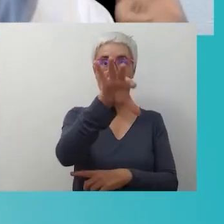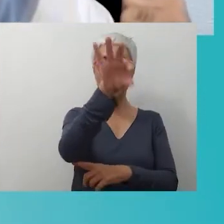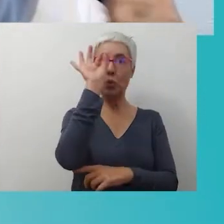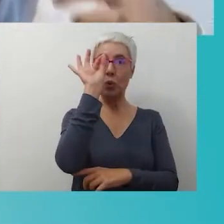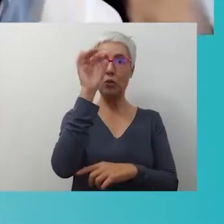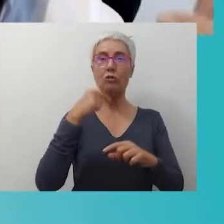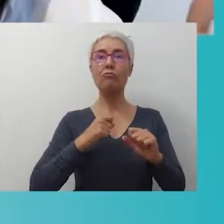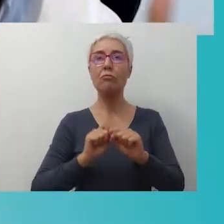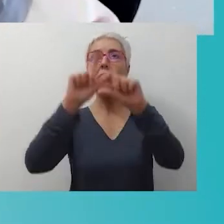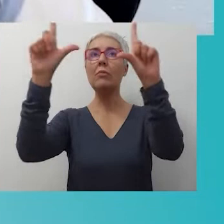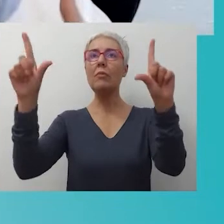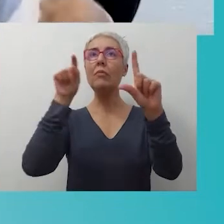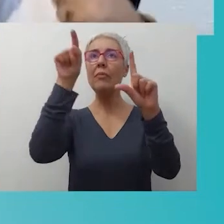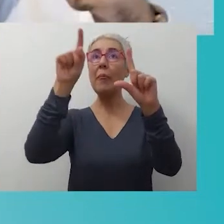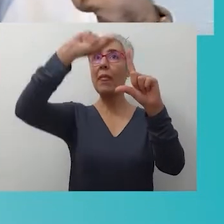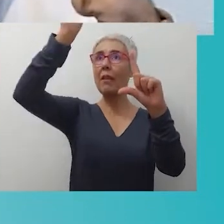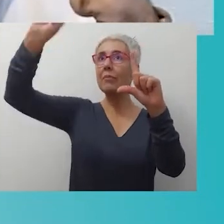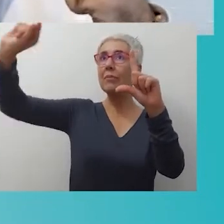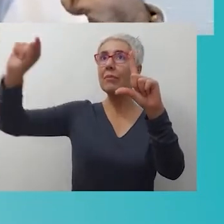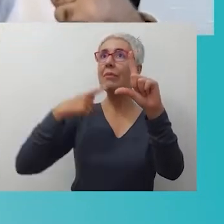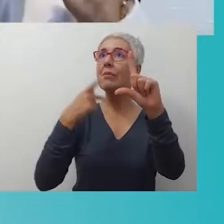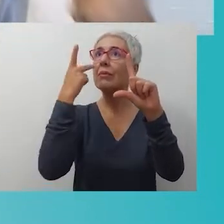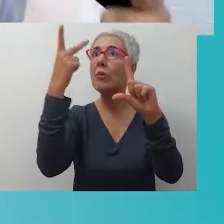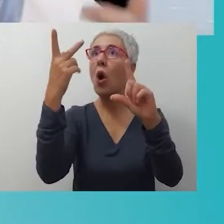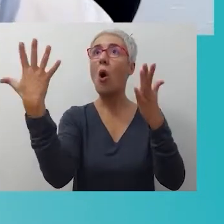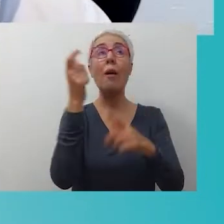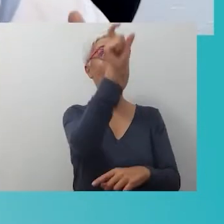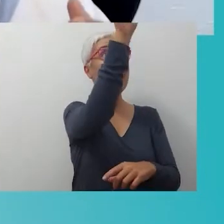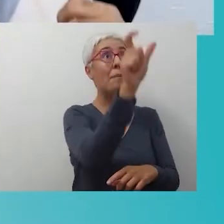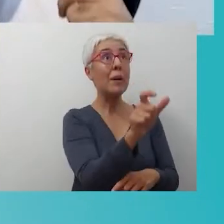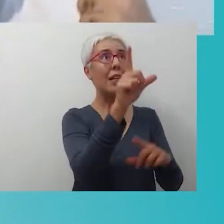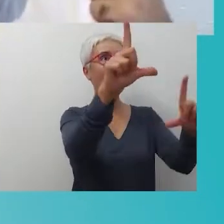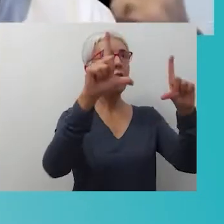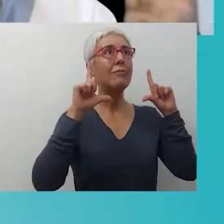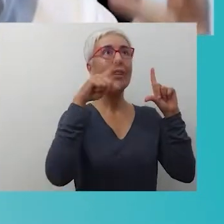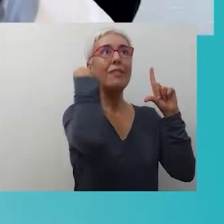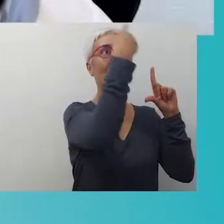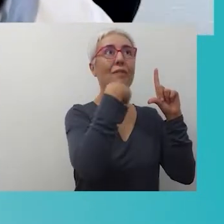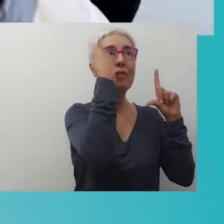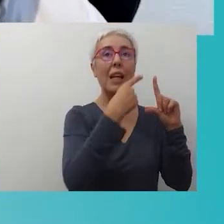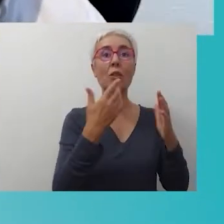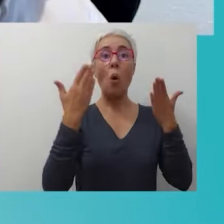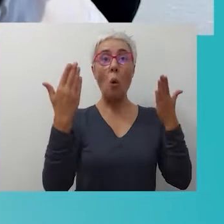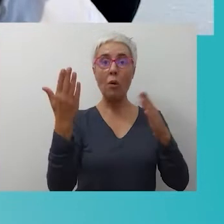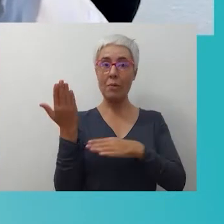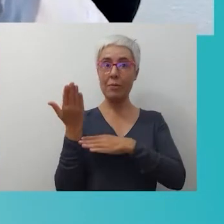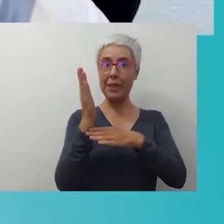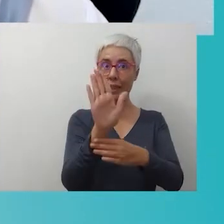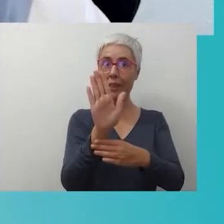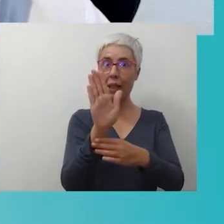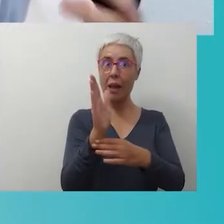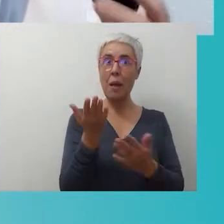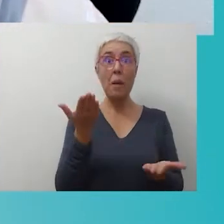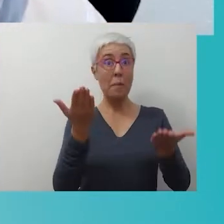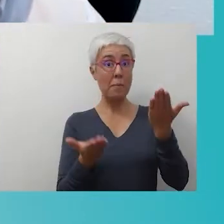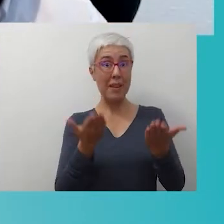want to see the blackboard, if they want to follow the speaker, or if they want to follow the presentation. Also, if